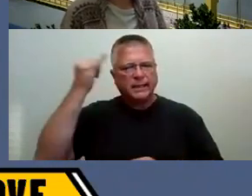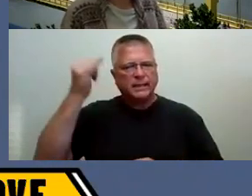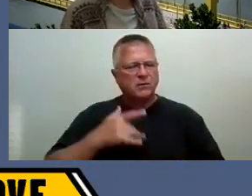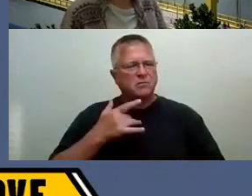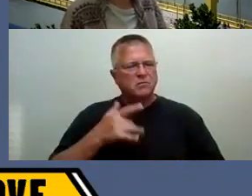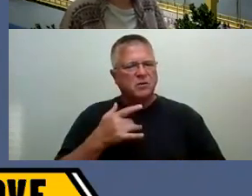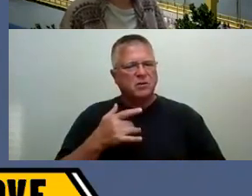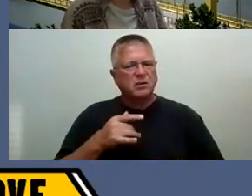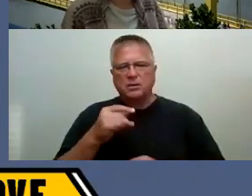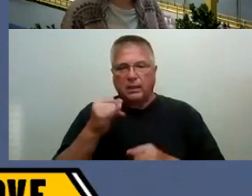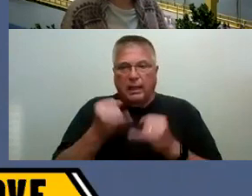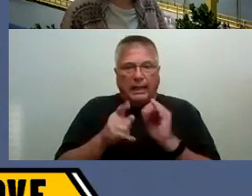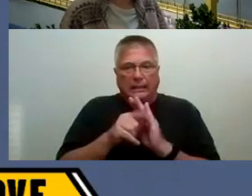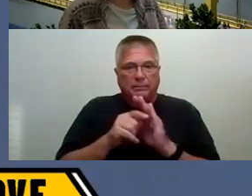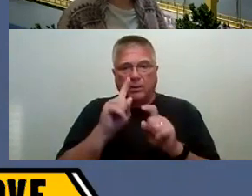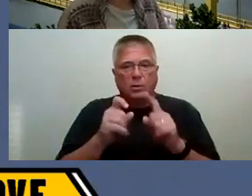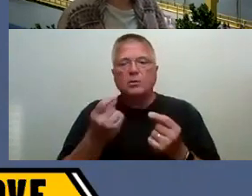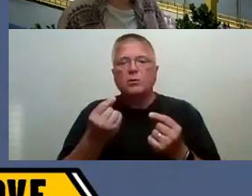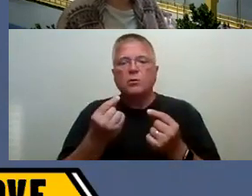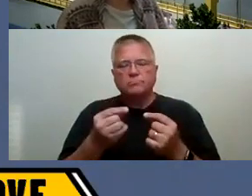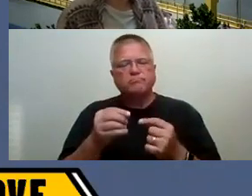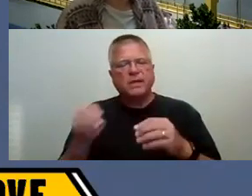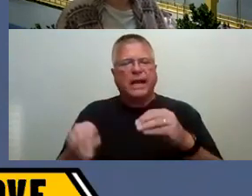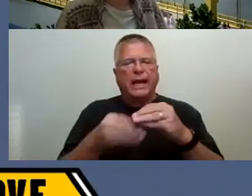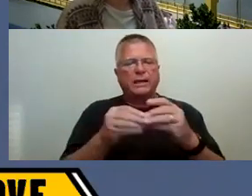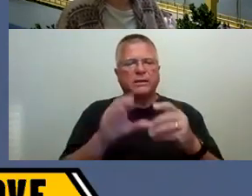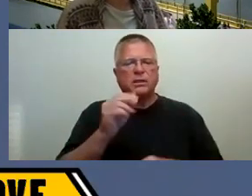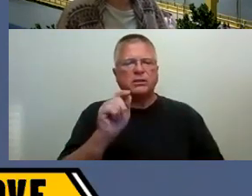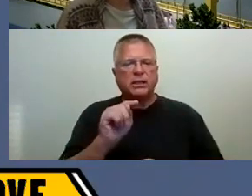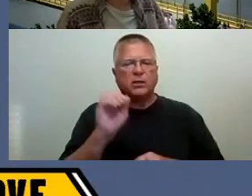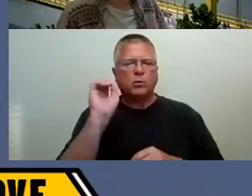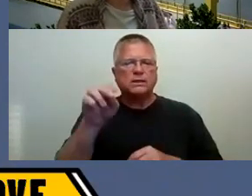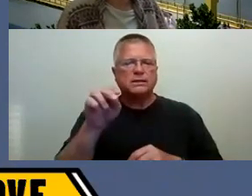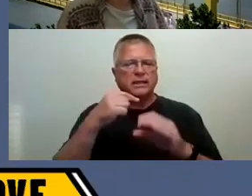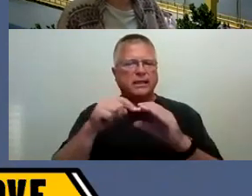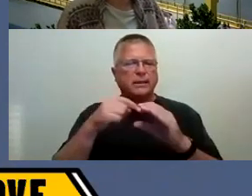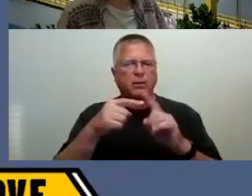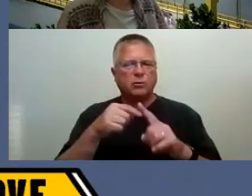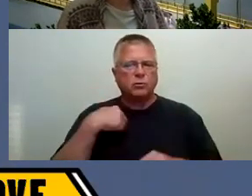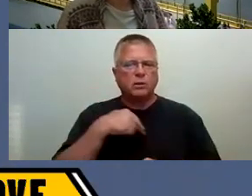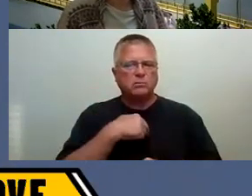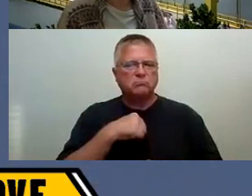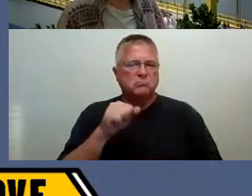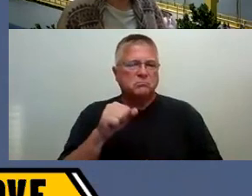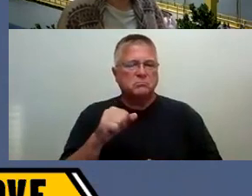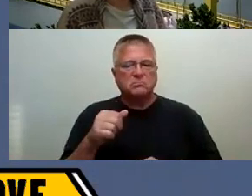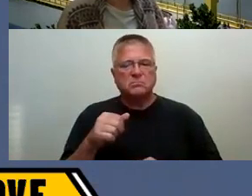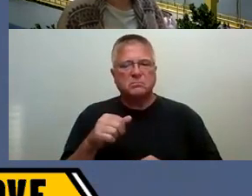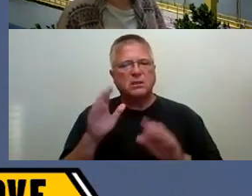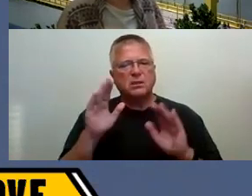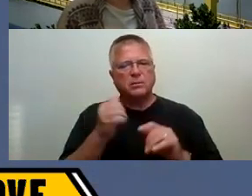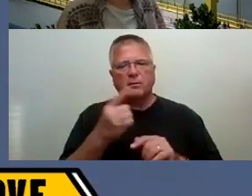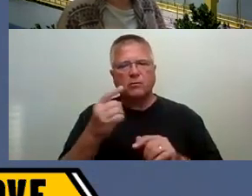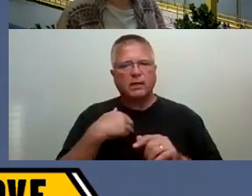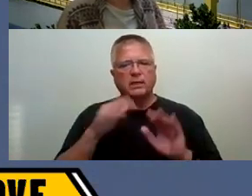a last minute question, please put it in the chat or send that to us via email. But yeah, hope everybody has a great night. And thank you so